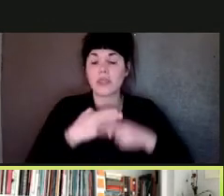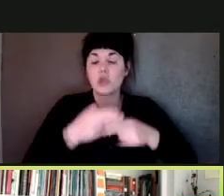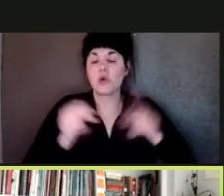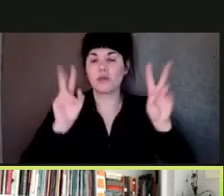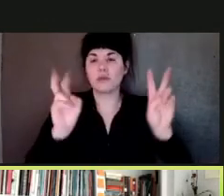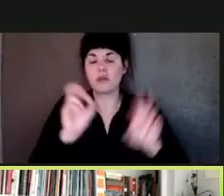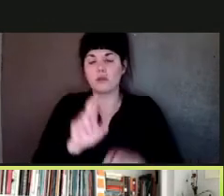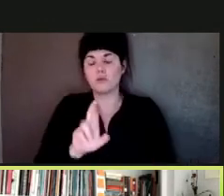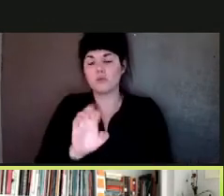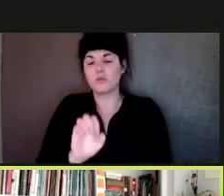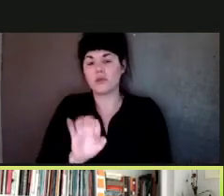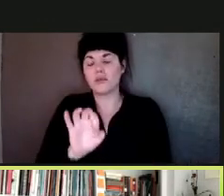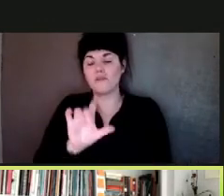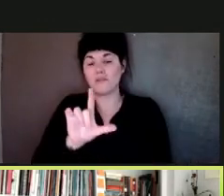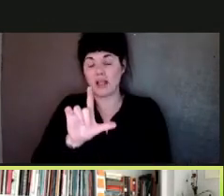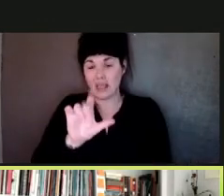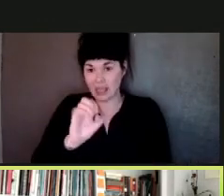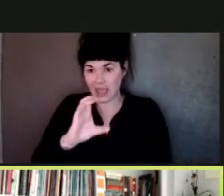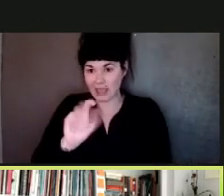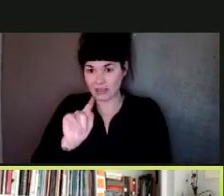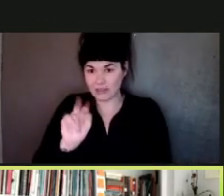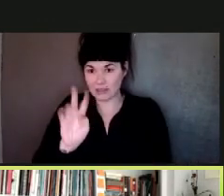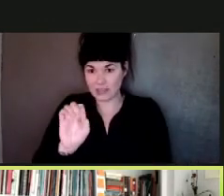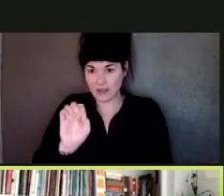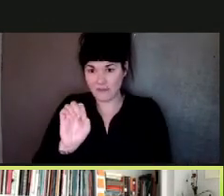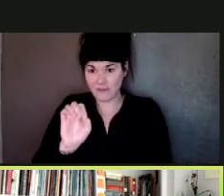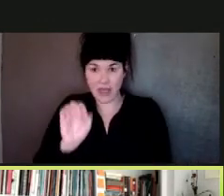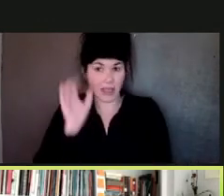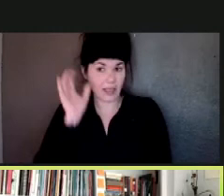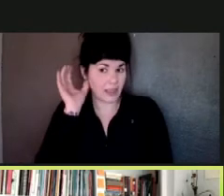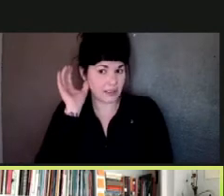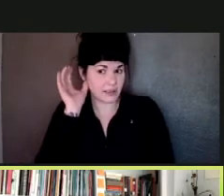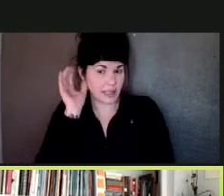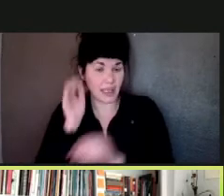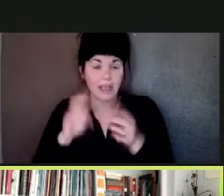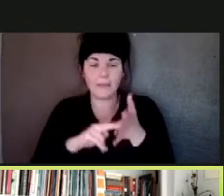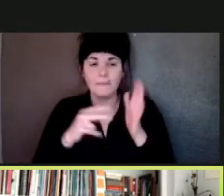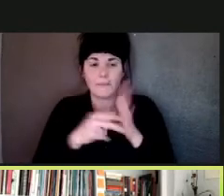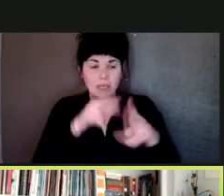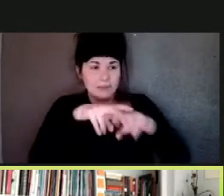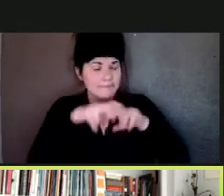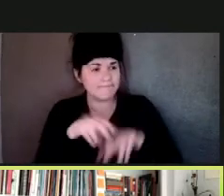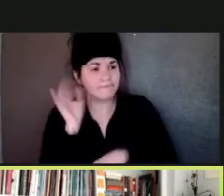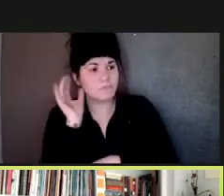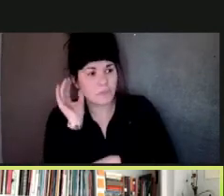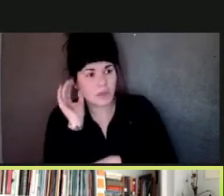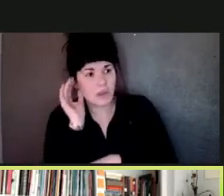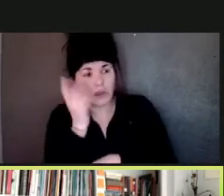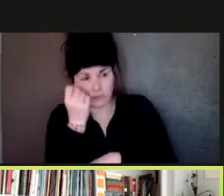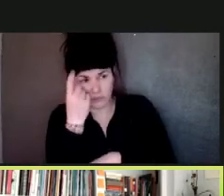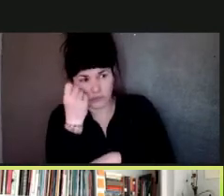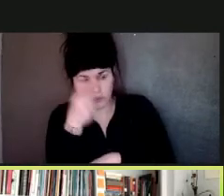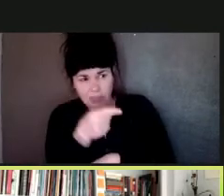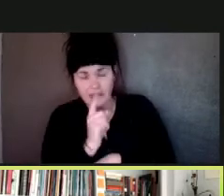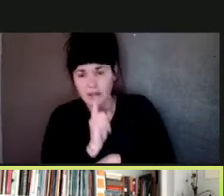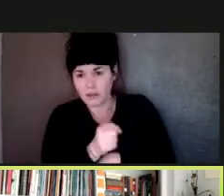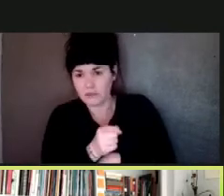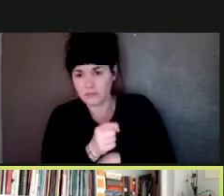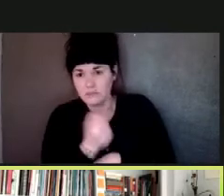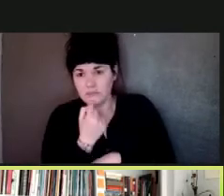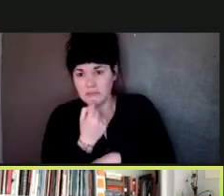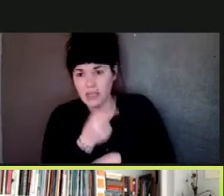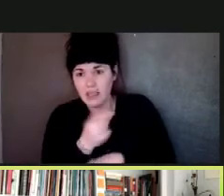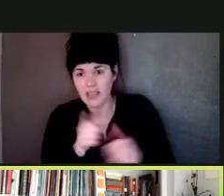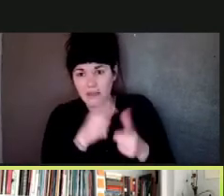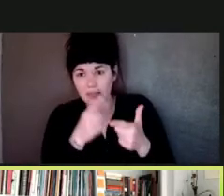understanding what the other person is saying and hopefully feeling during our conversations. We